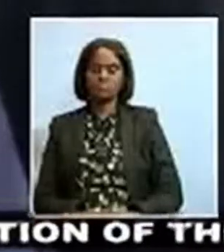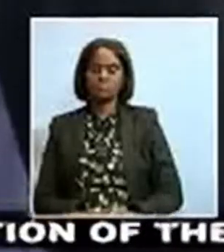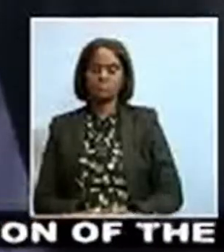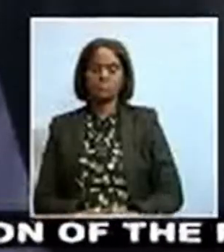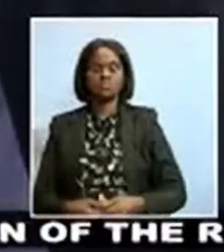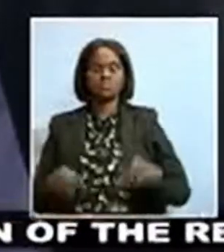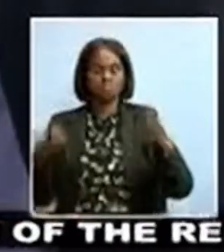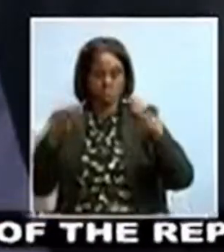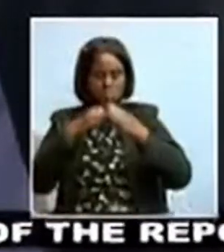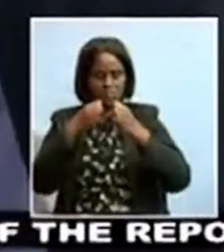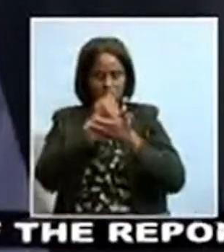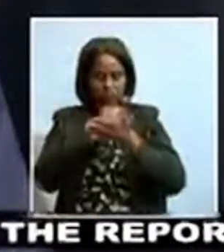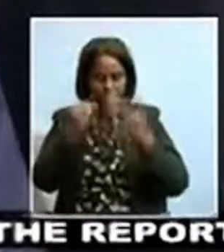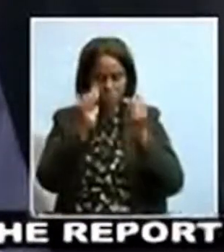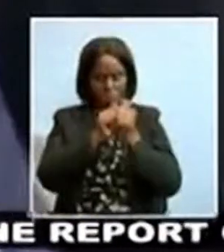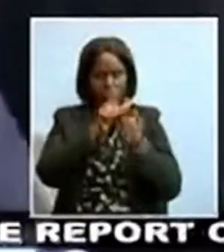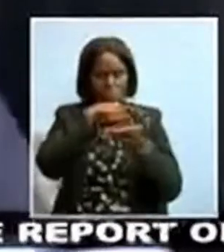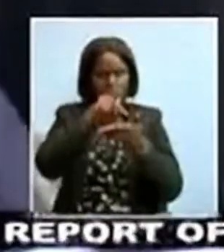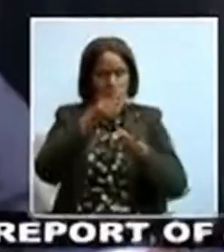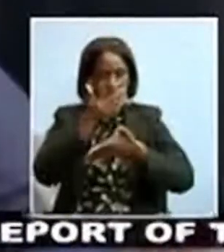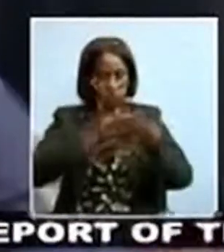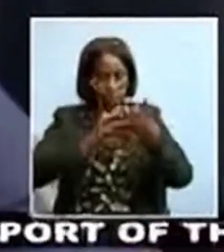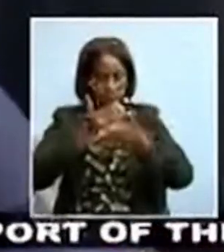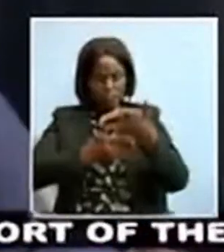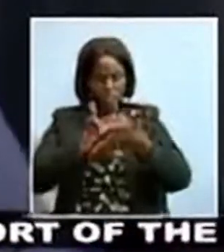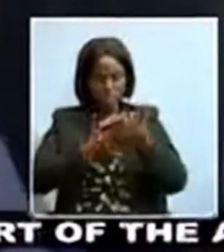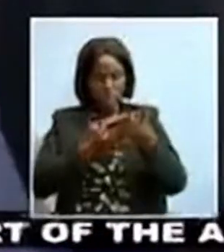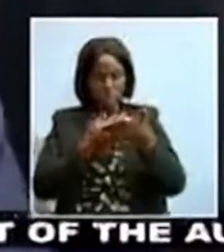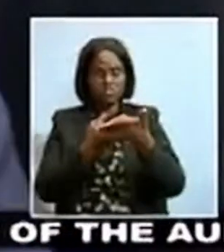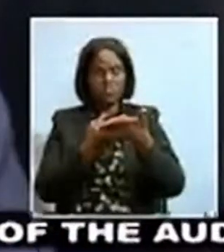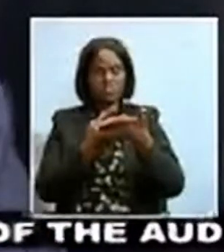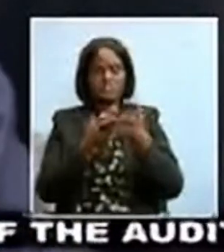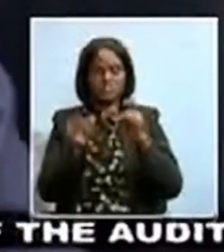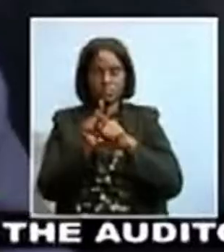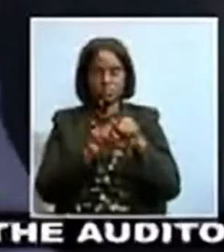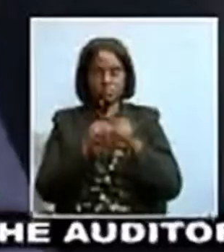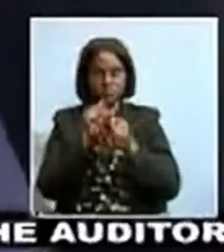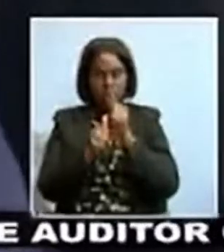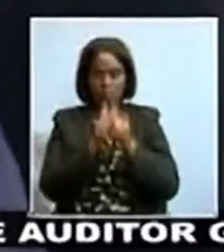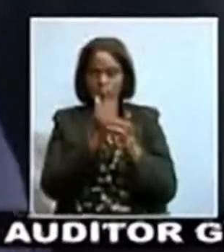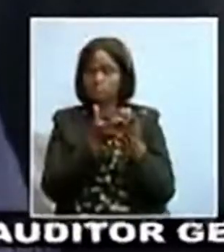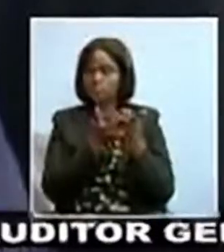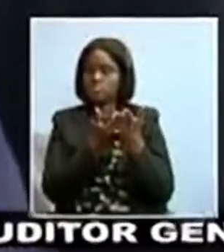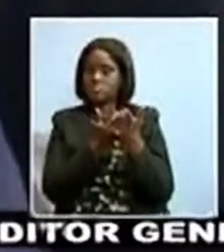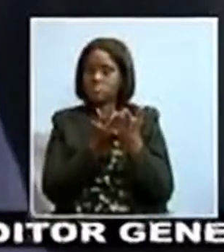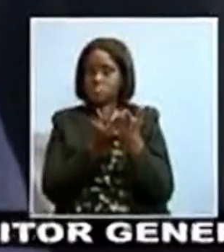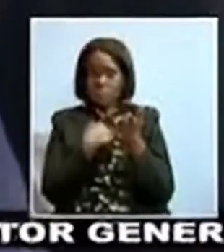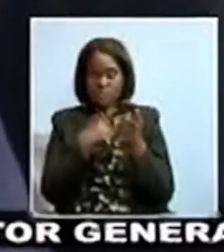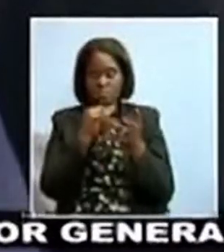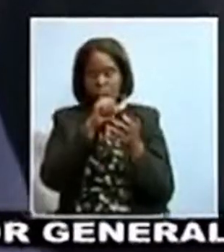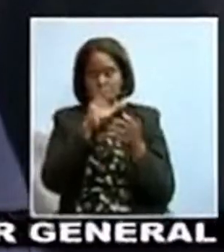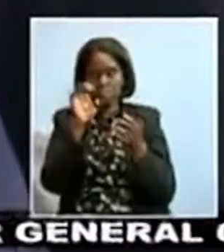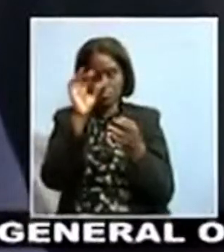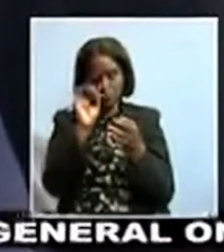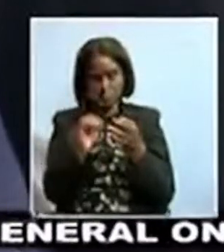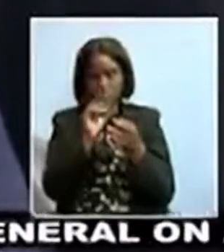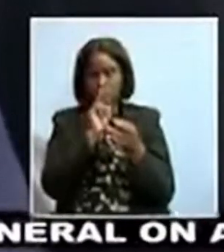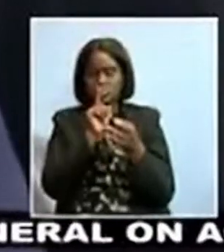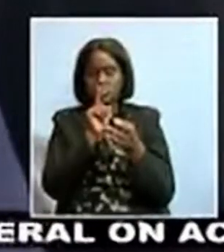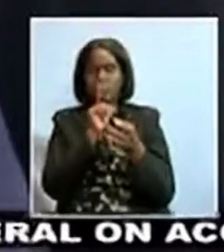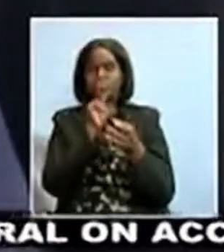The bank statement and the payment vouchers, the one which is here, I'm 100% sure it will not speak